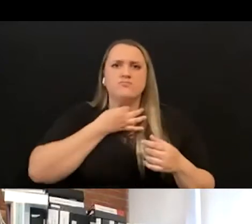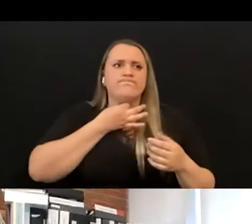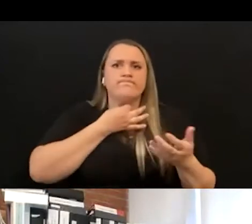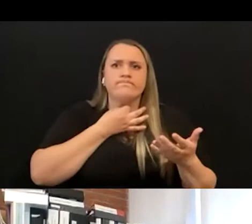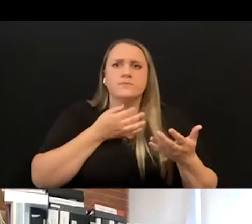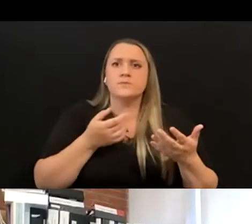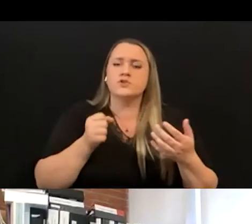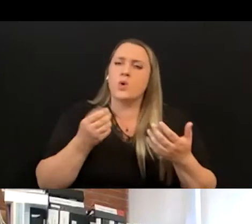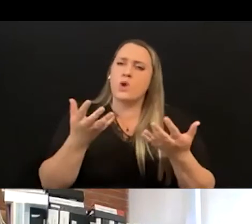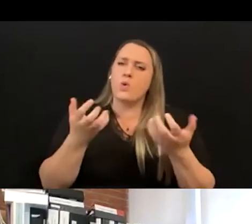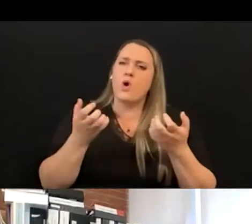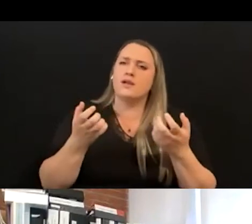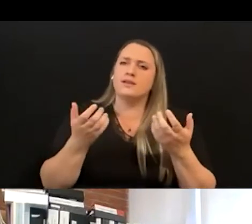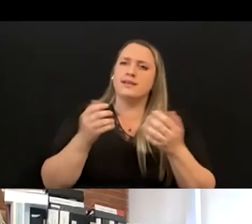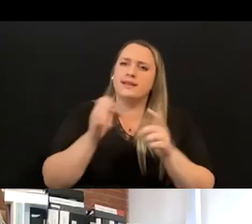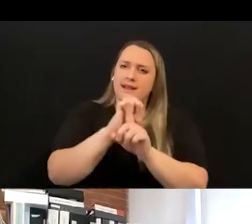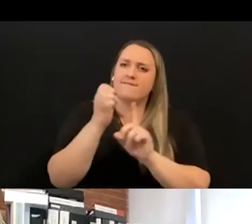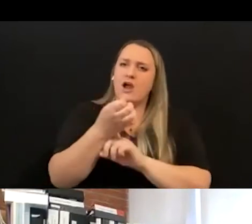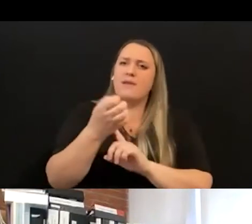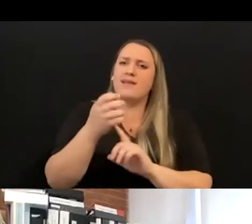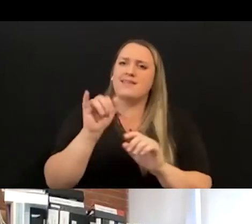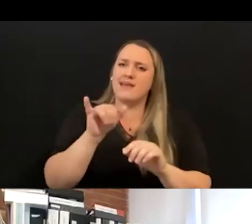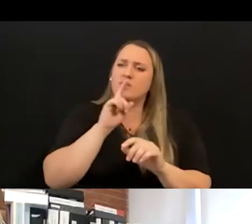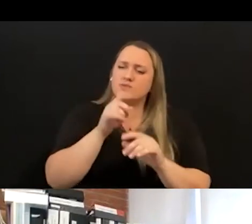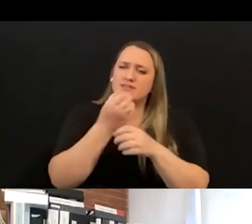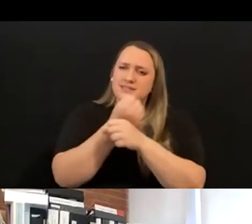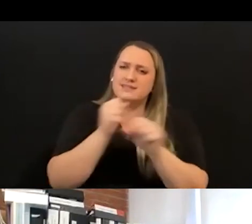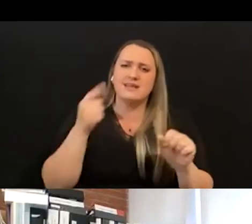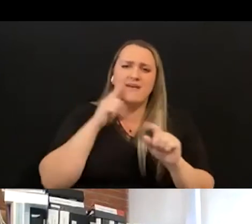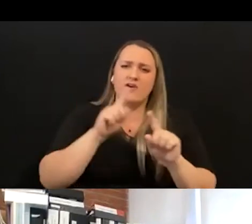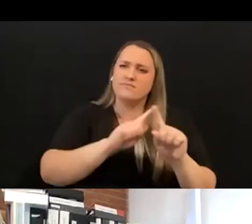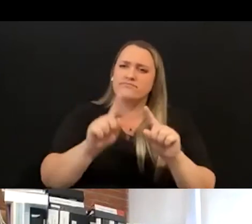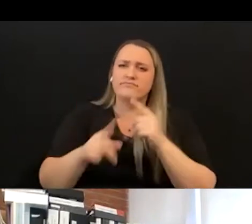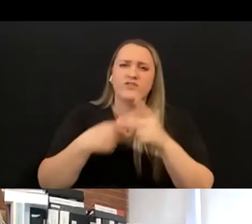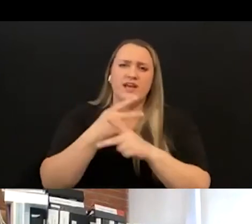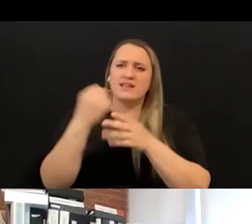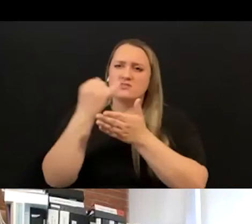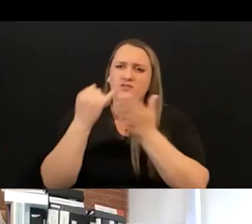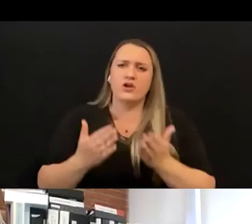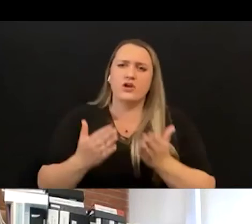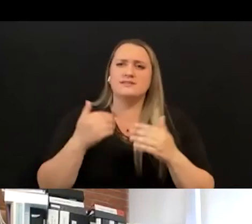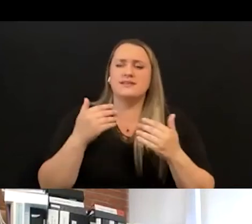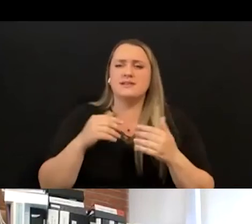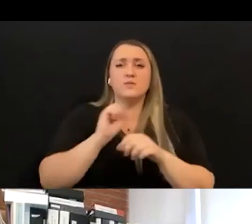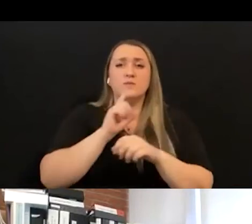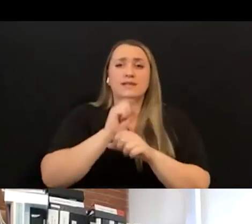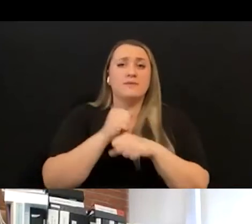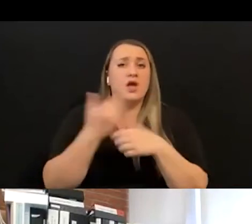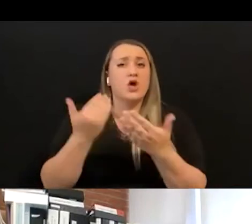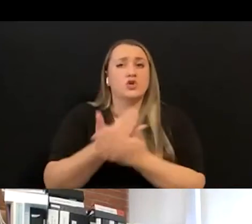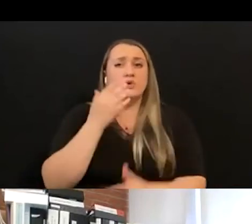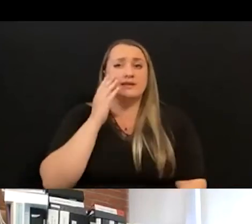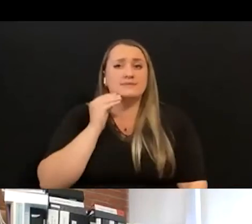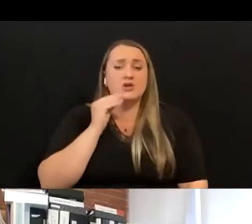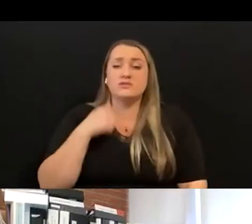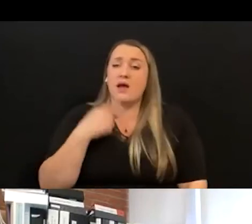of safe for all kinds of artists and all kinds of experience. And I'm always on the lookout for